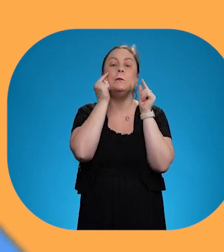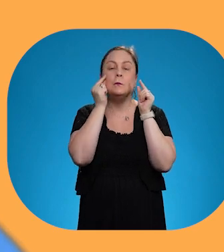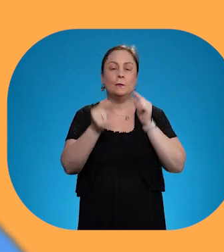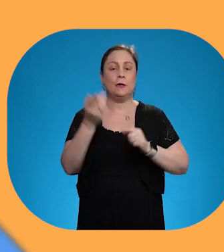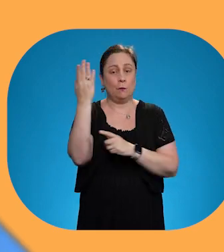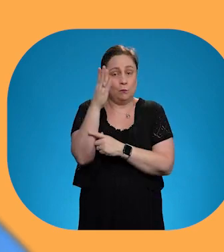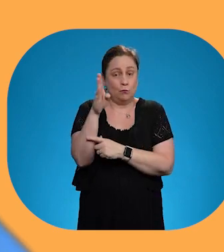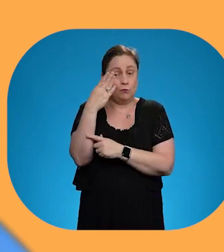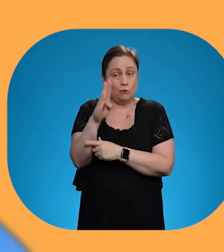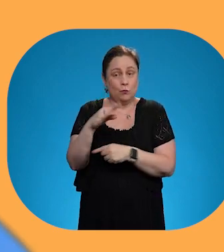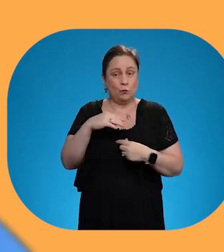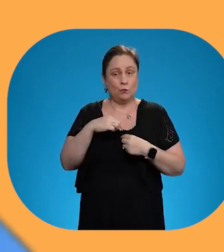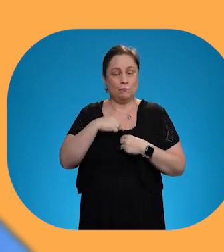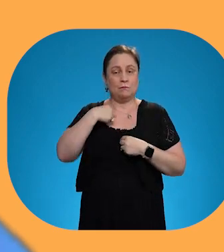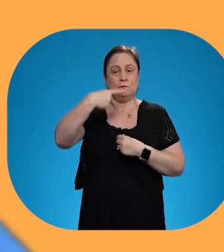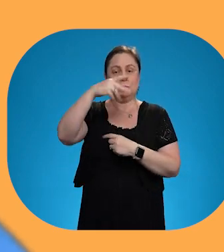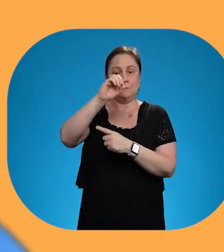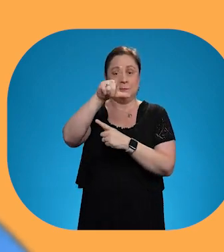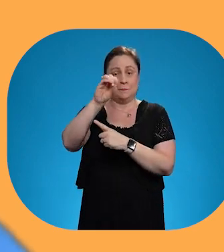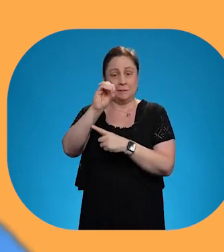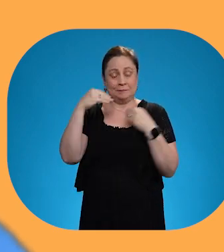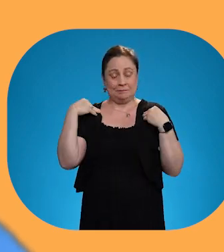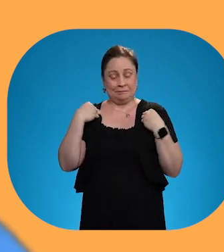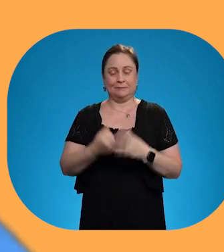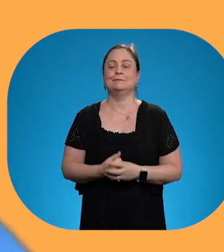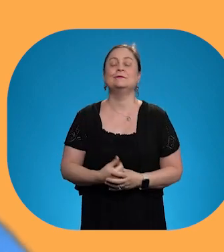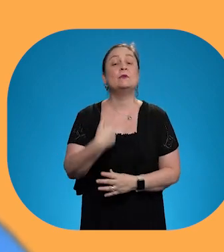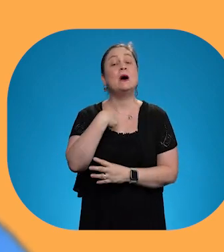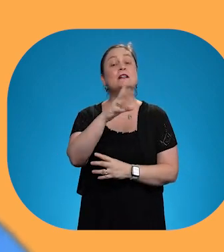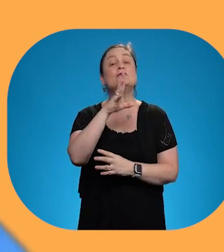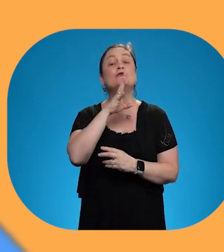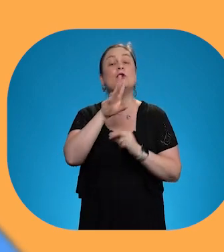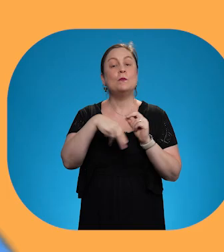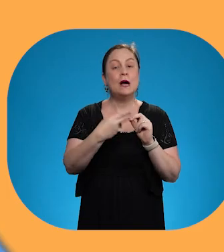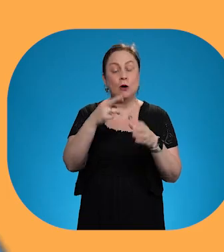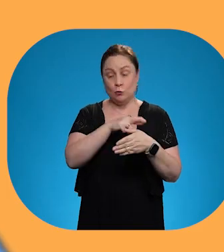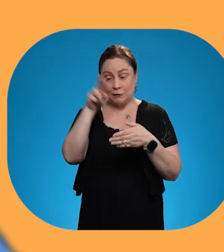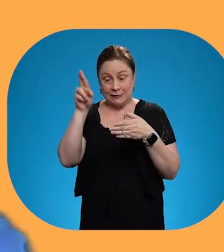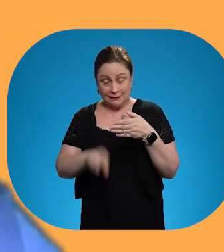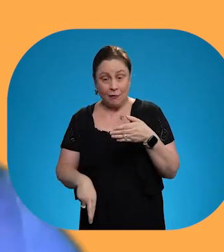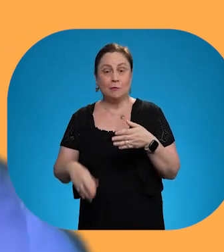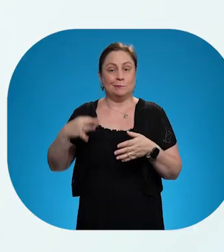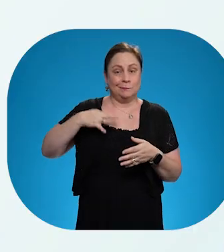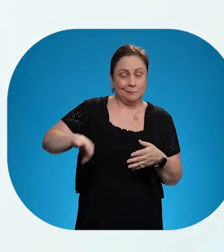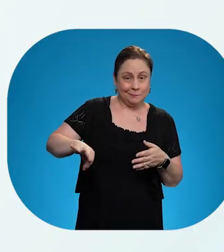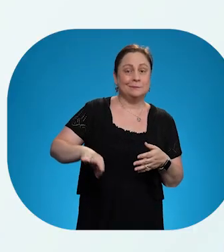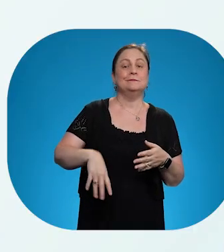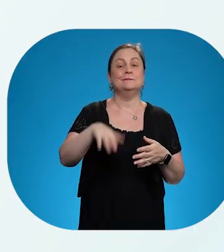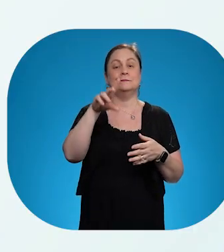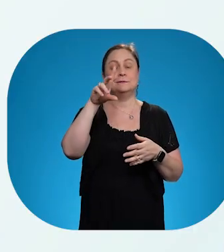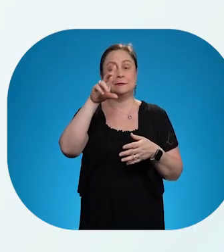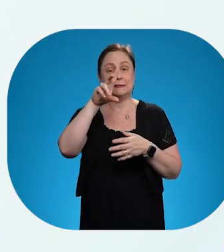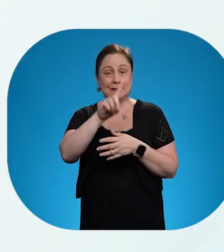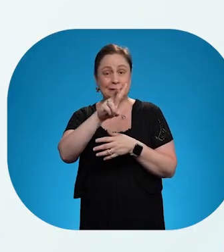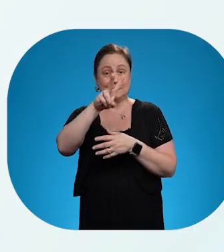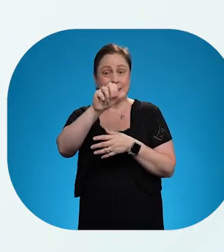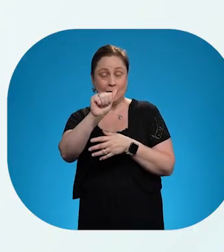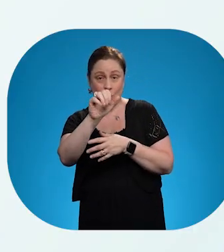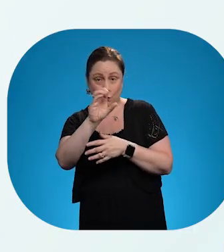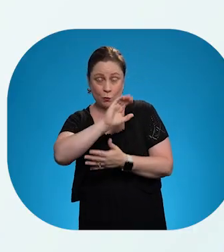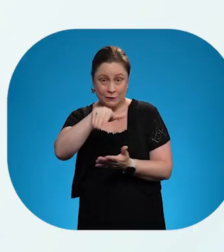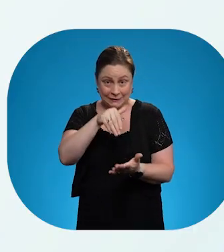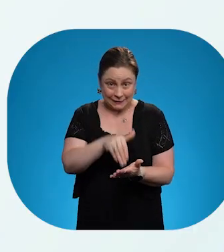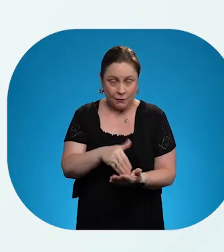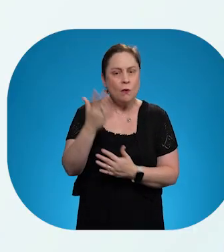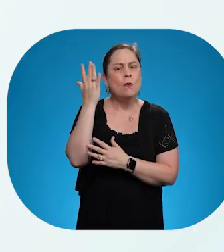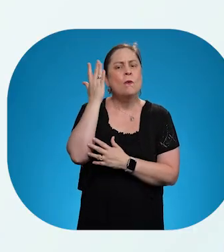polo shirt. So I'll be briefly talking about some of the results and benefits of the DVAO Center. So why did Independent Living